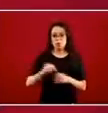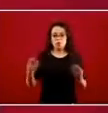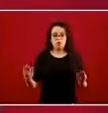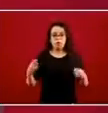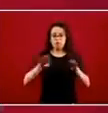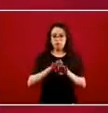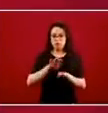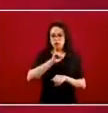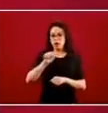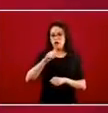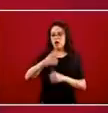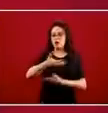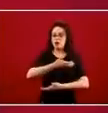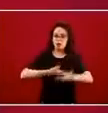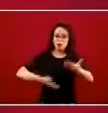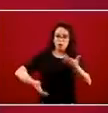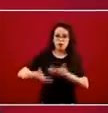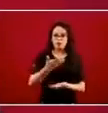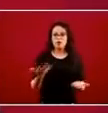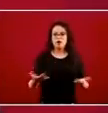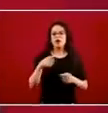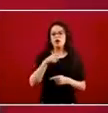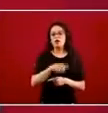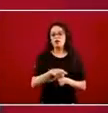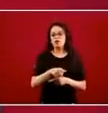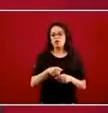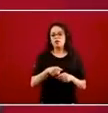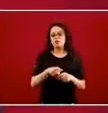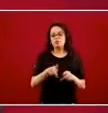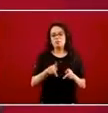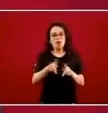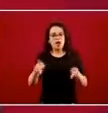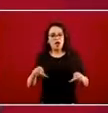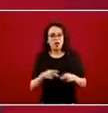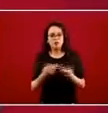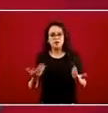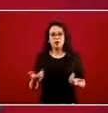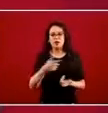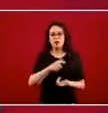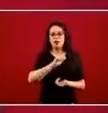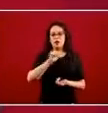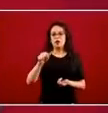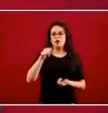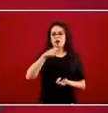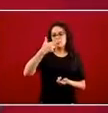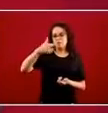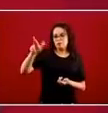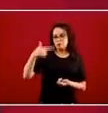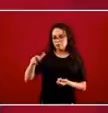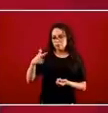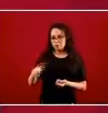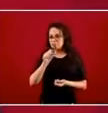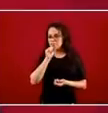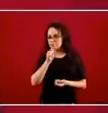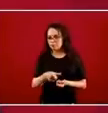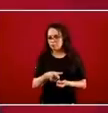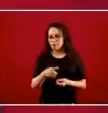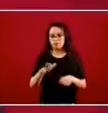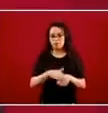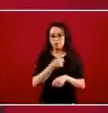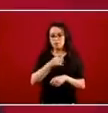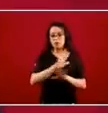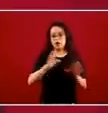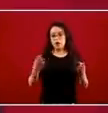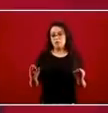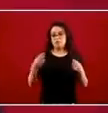and business owners that with great discipline they closed all the